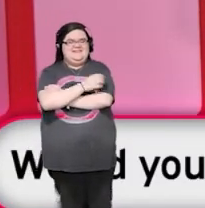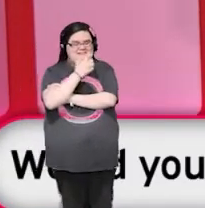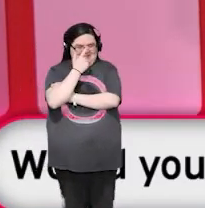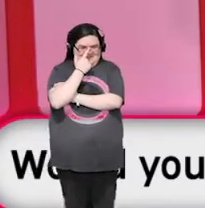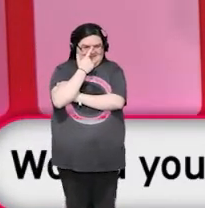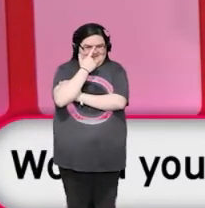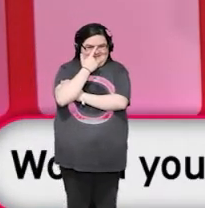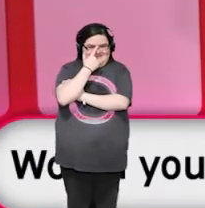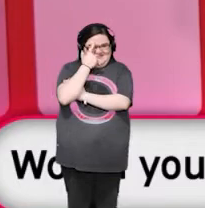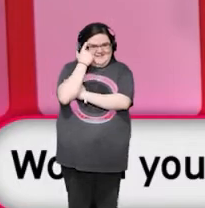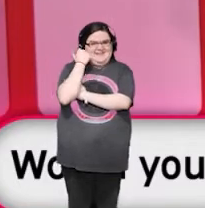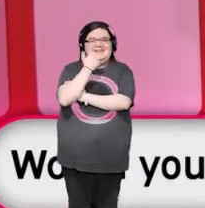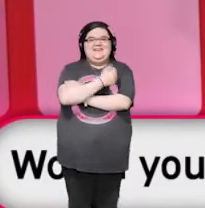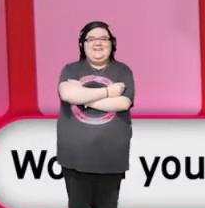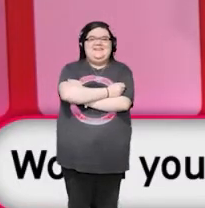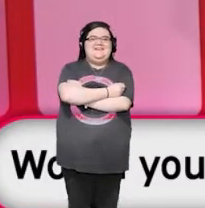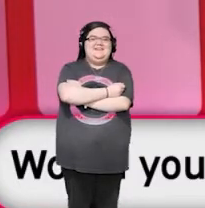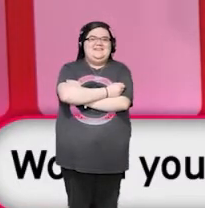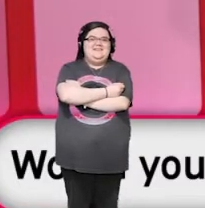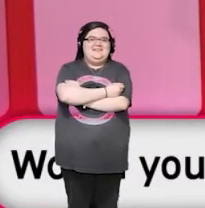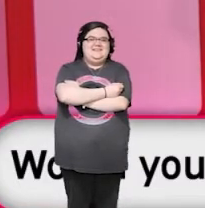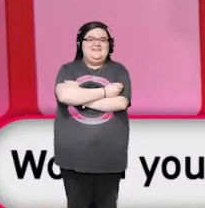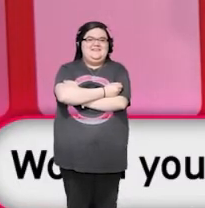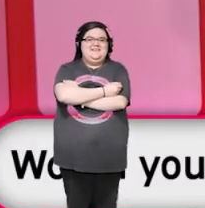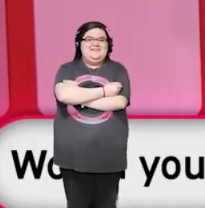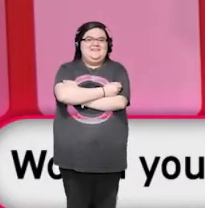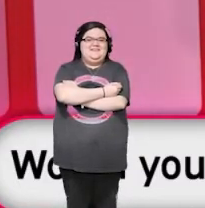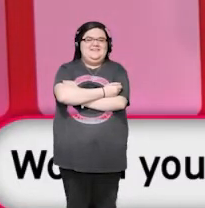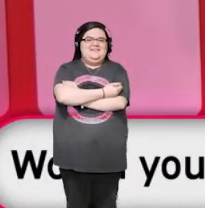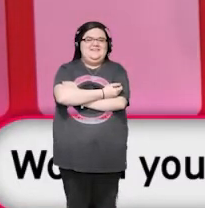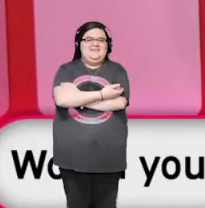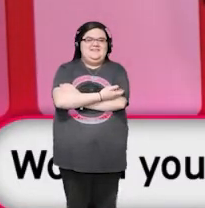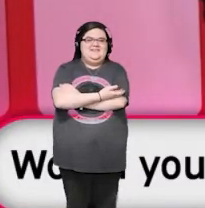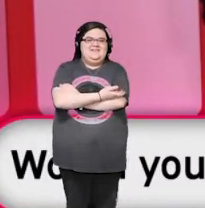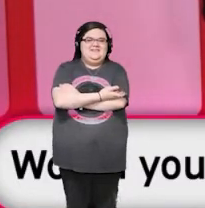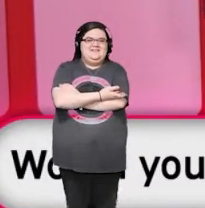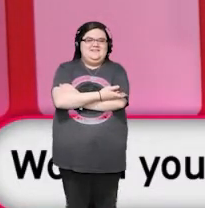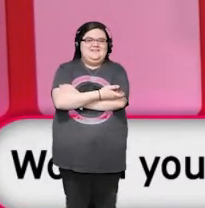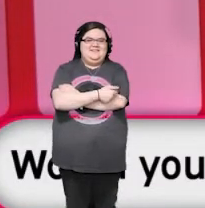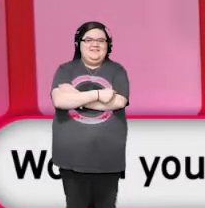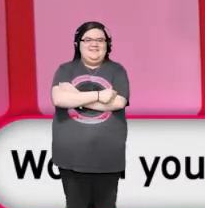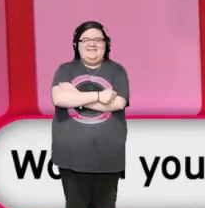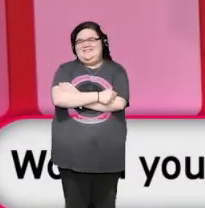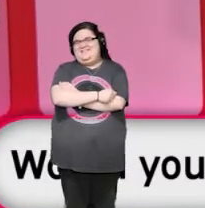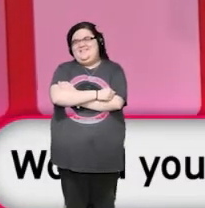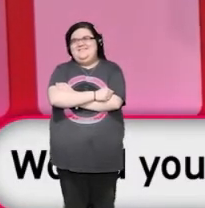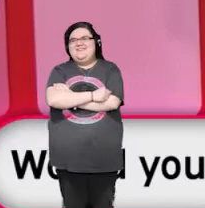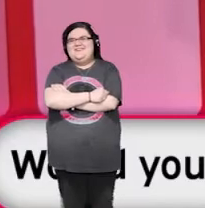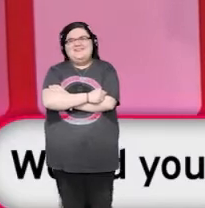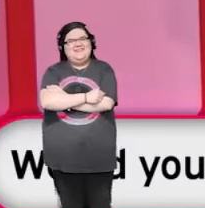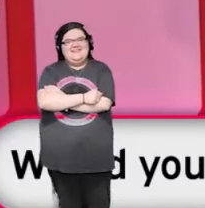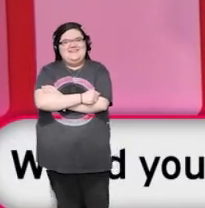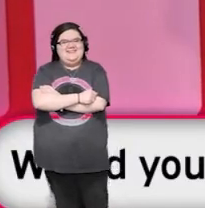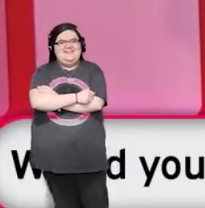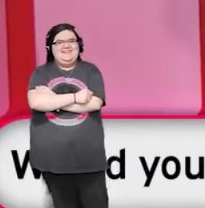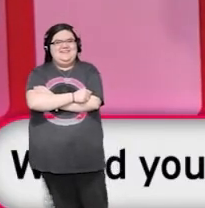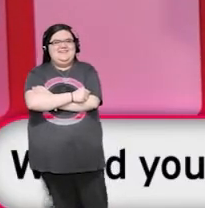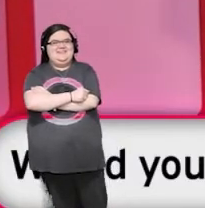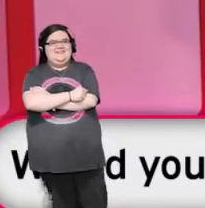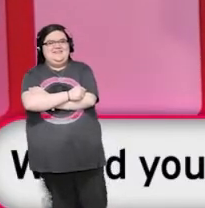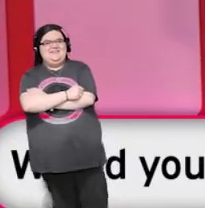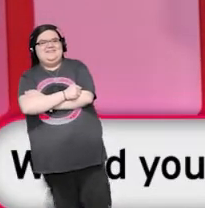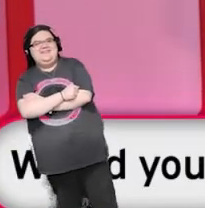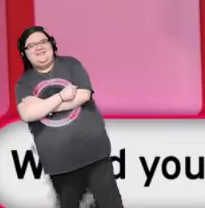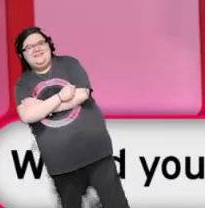What? None of us said that. No, but where's it going? Where's it going? What, in your mouth? What? CIM? You're